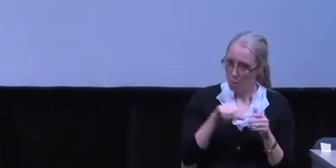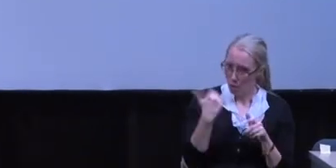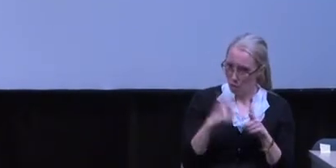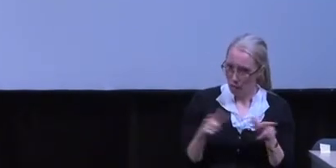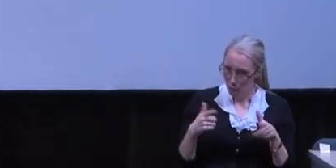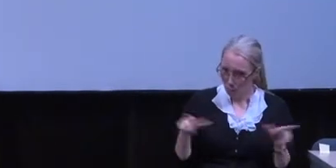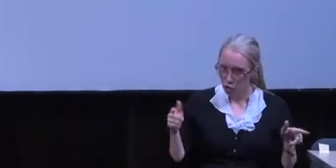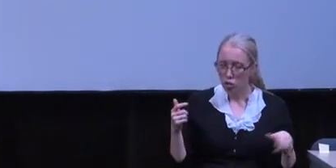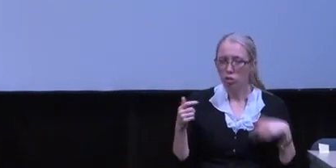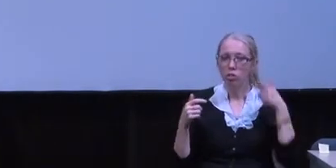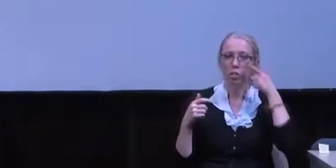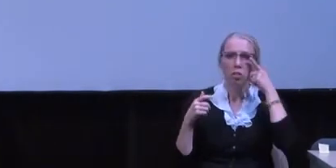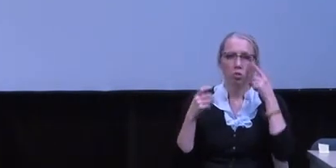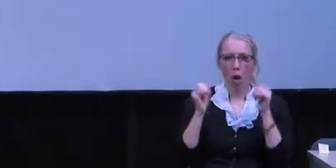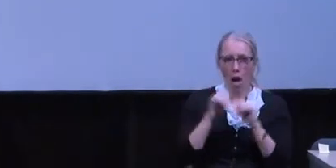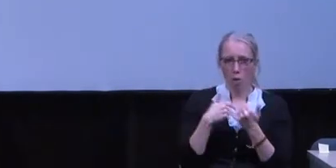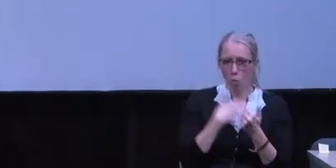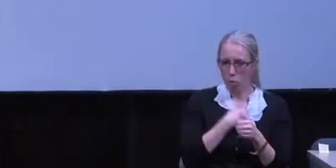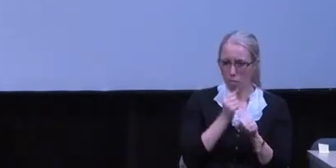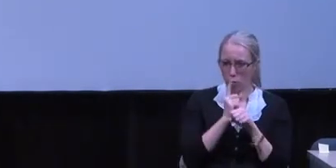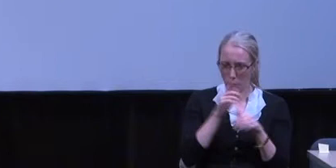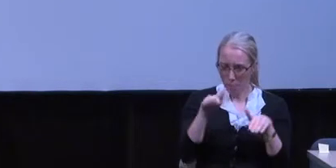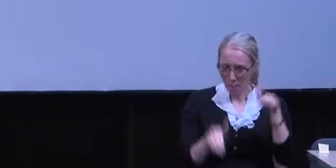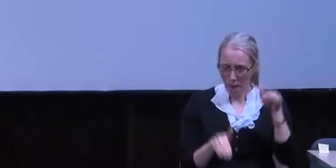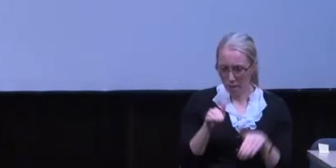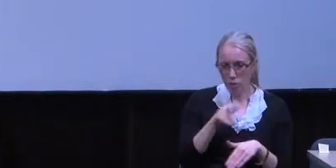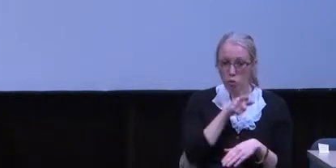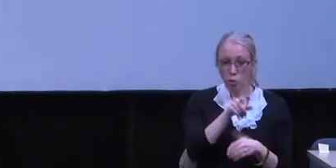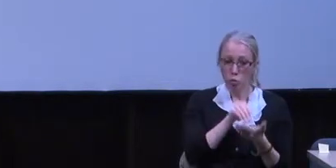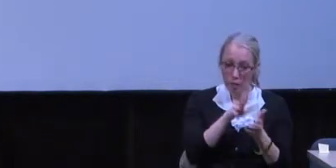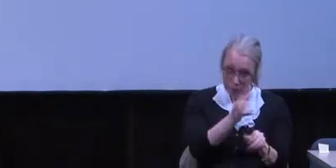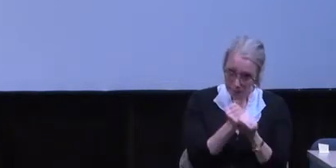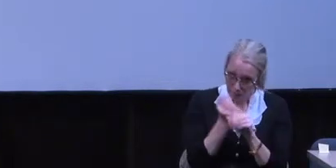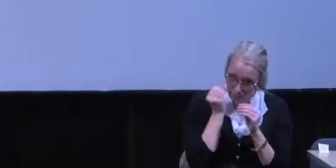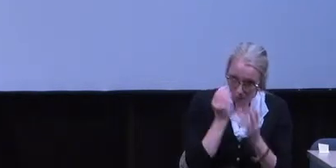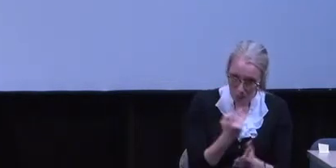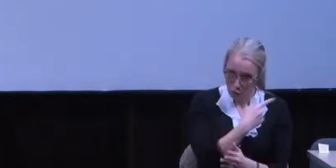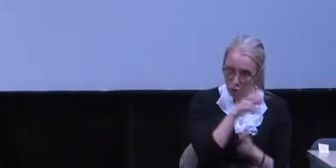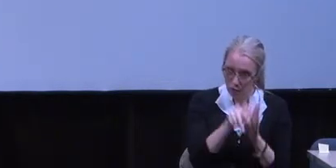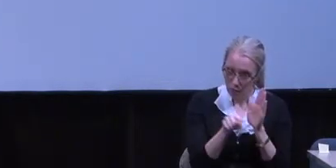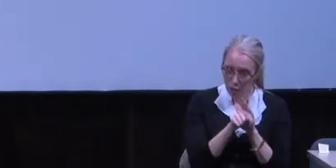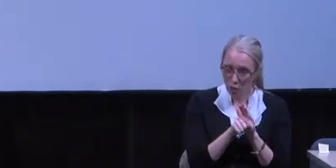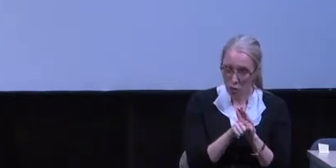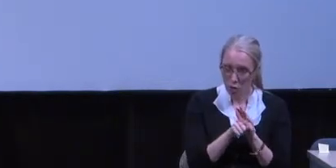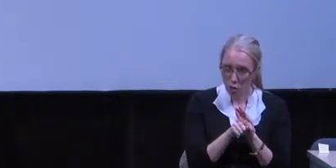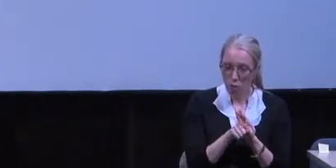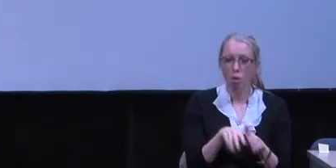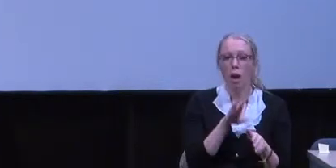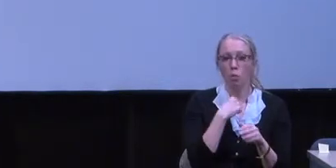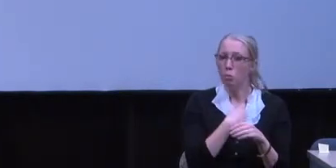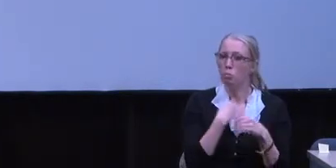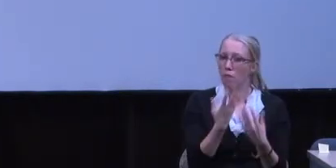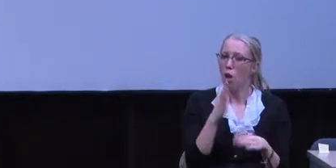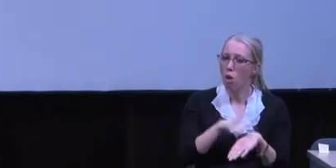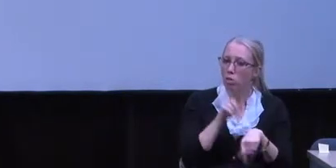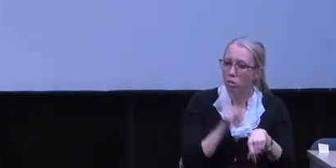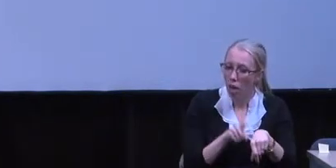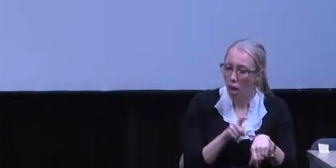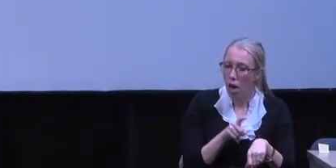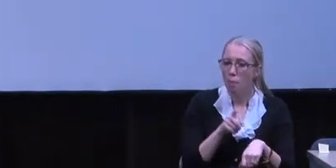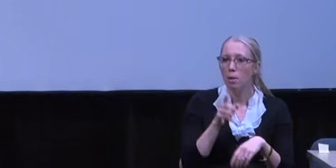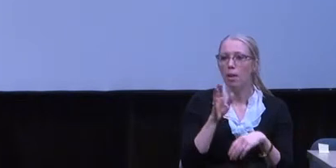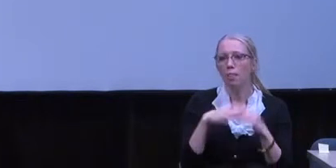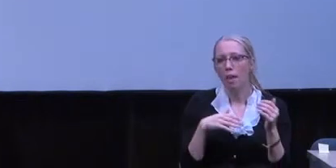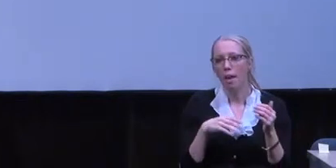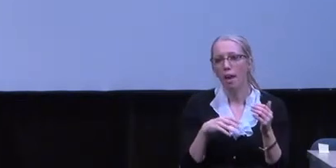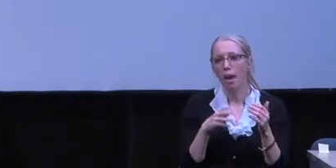trade-off of making sure our students are getting the content and providing that quickly versus maybe a lag